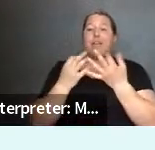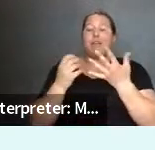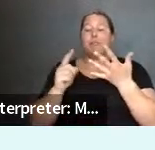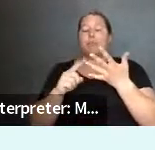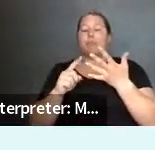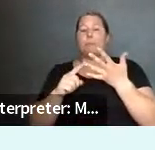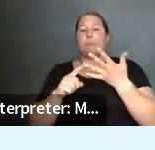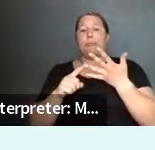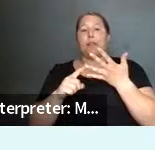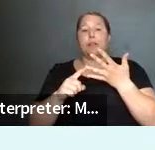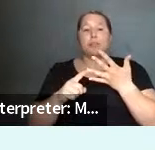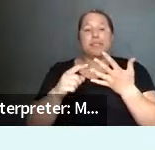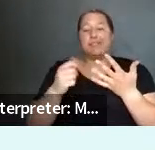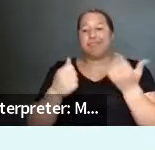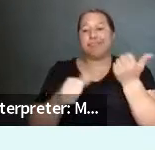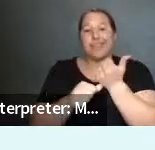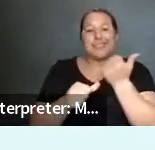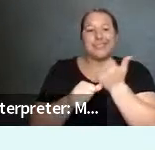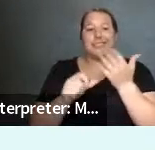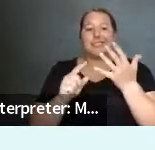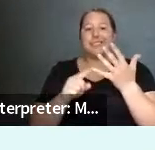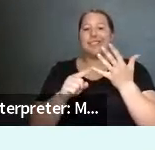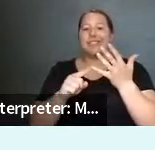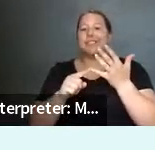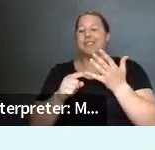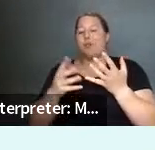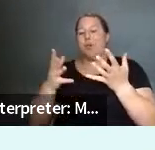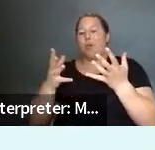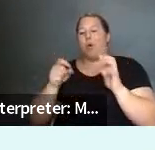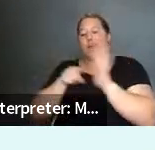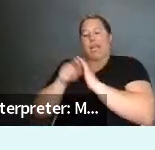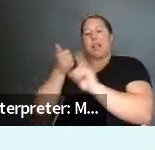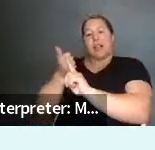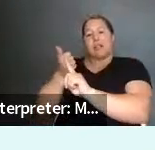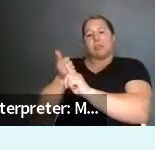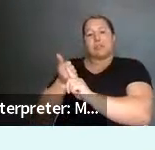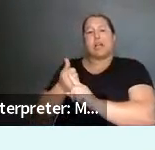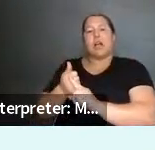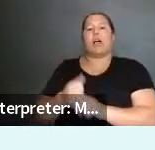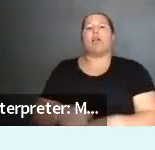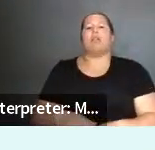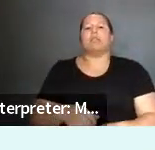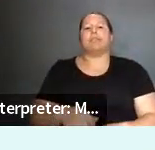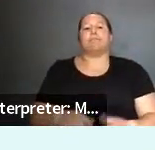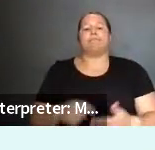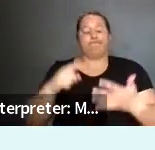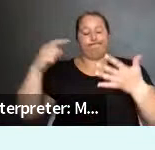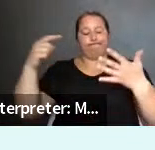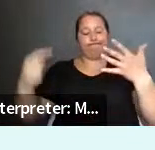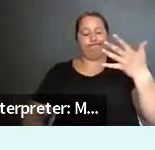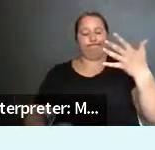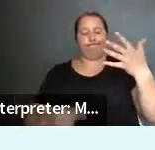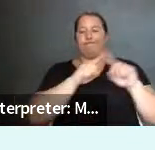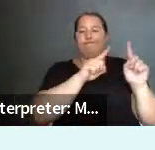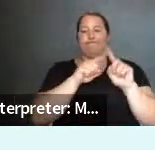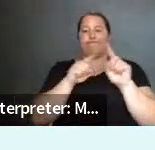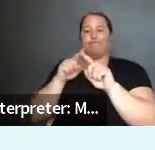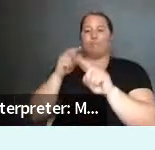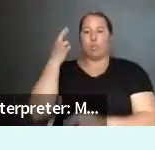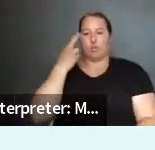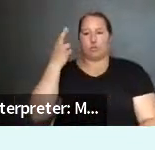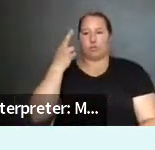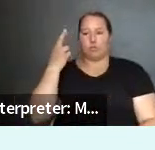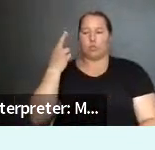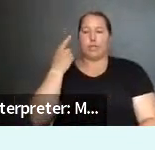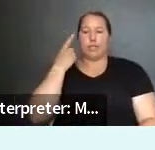suicidal ideations, abuse, self-harm, and other. And so these are the reasons we were out in the month